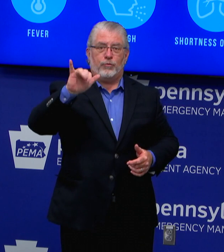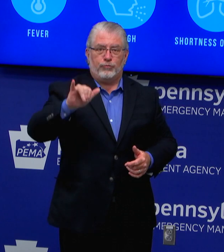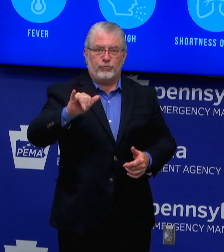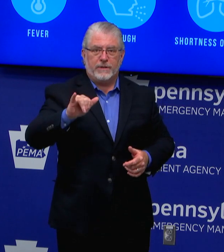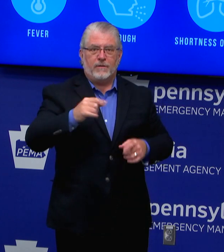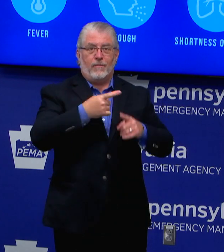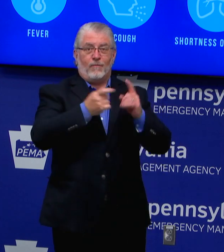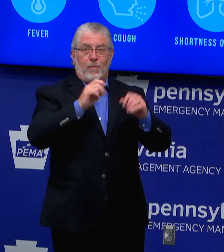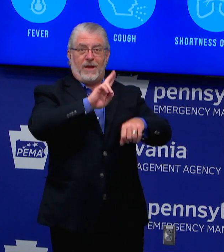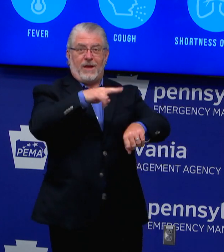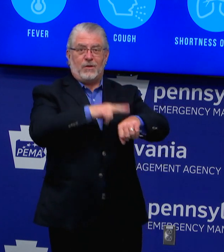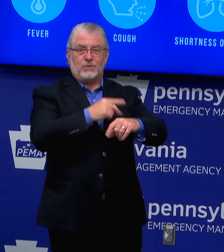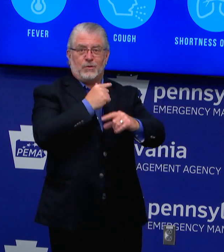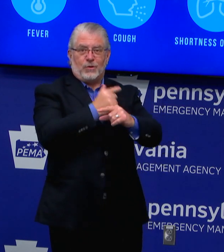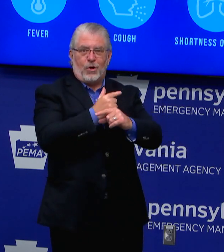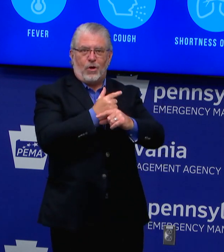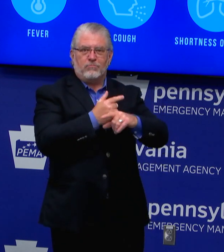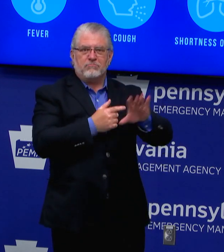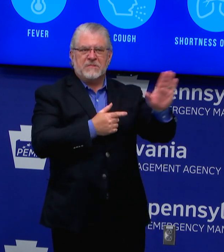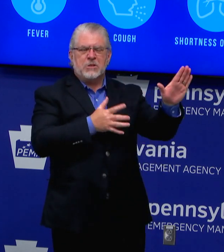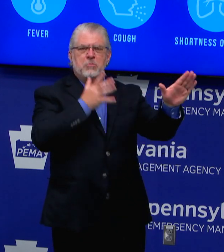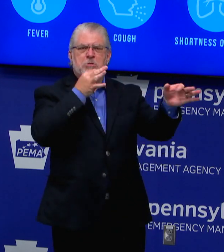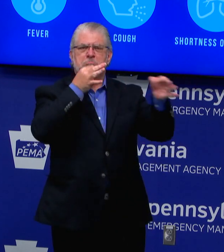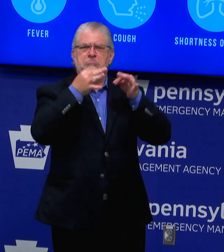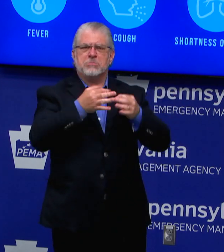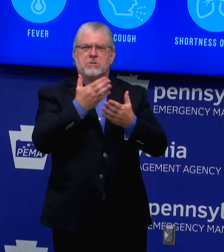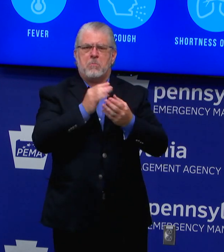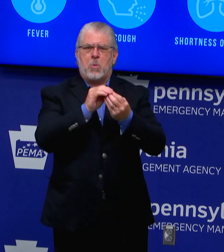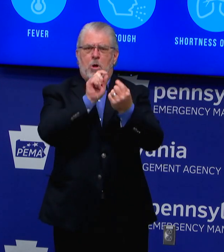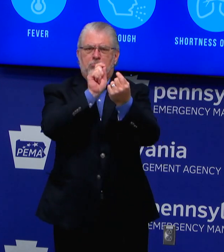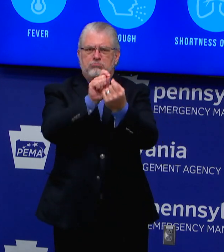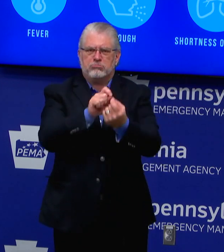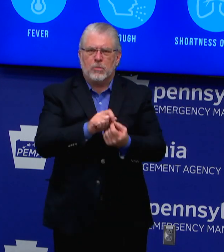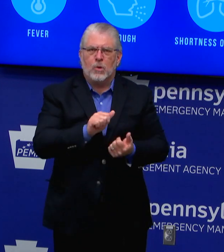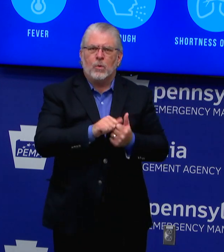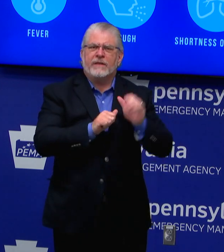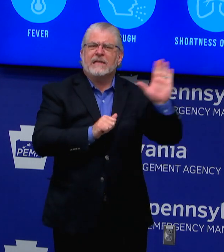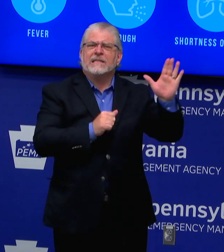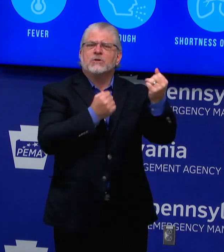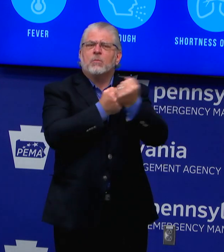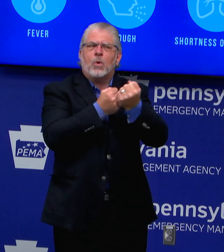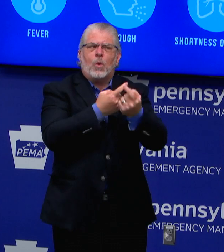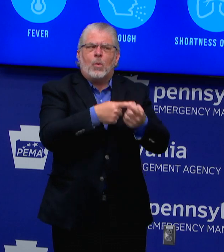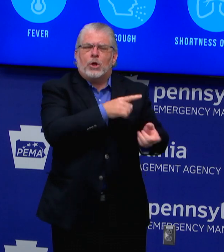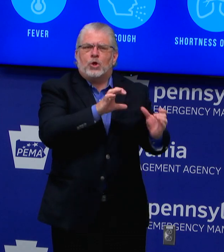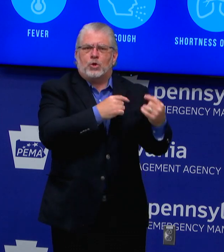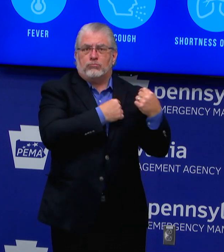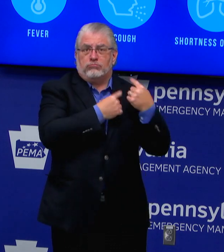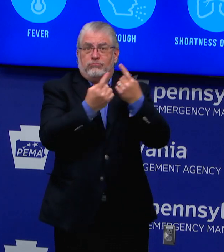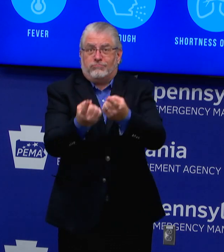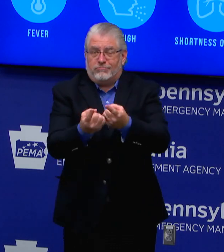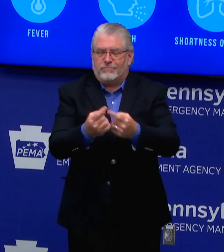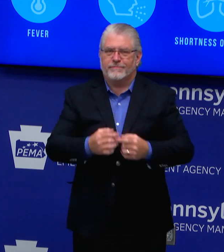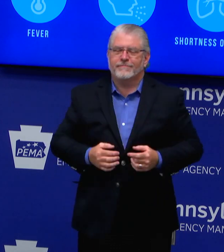response, to speak in greater detail about some of the support they have provided during this crisis. Colonel Montgomery.